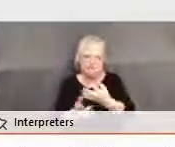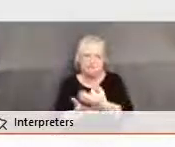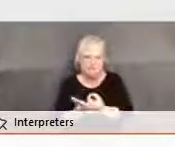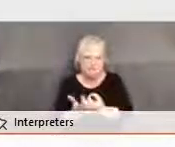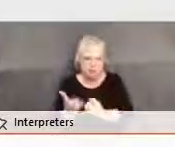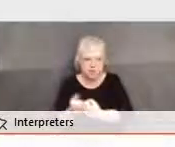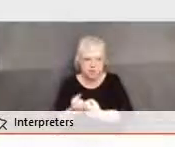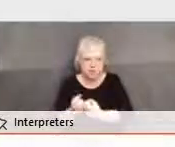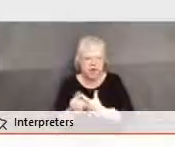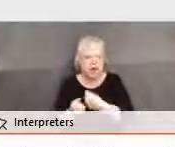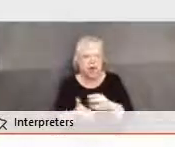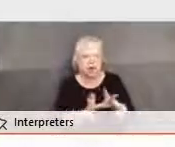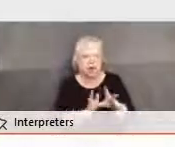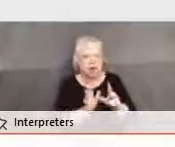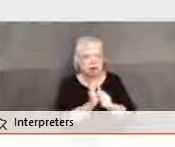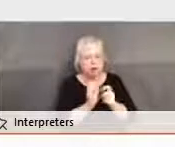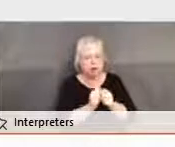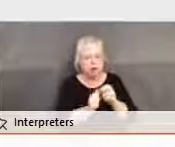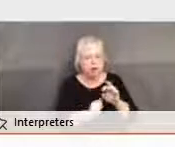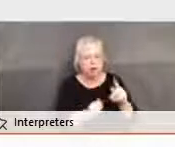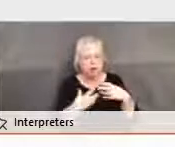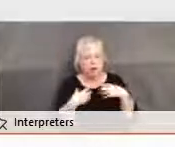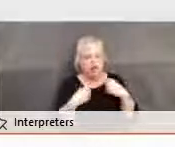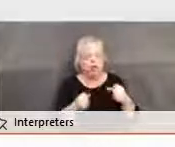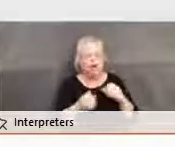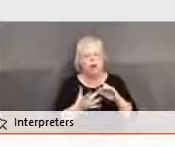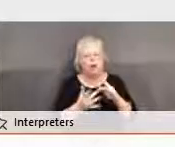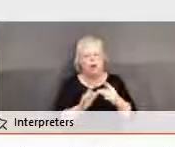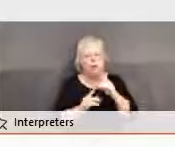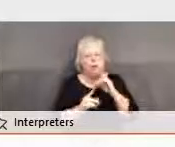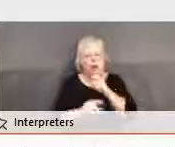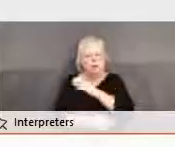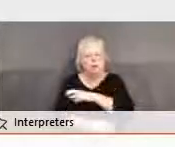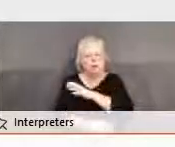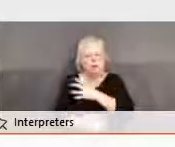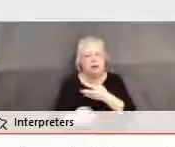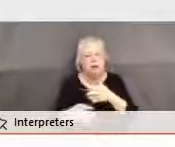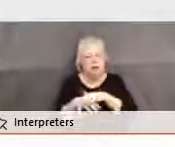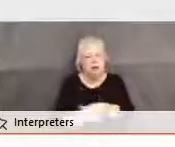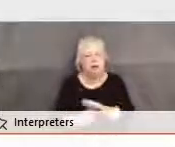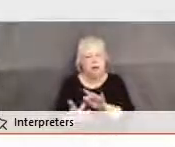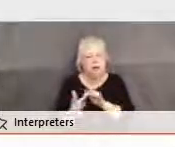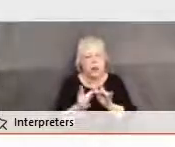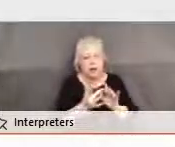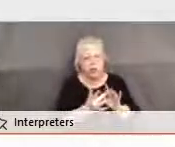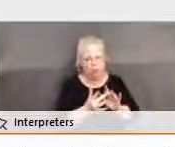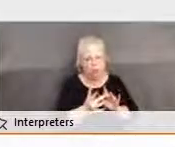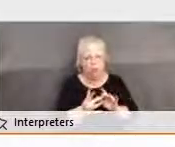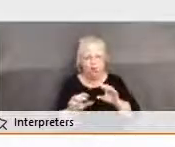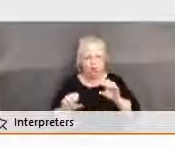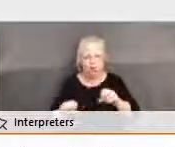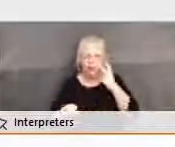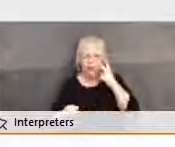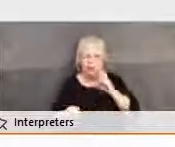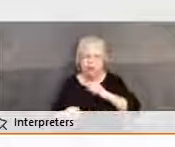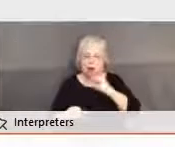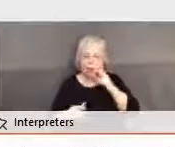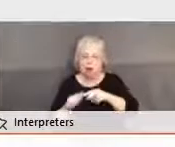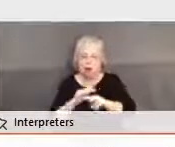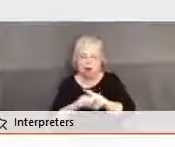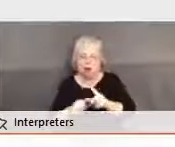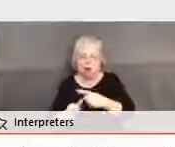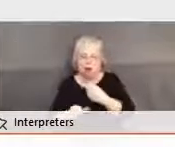with the Arkansas Health Network as a clinically integrated network. And you can see our projected first-year